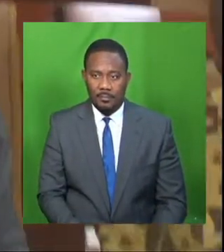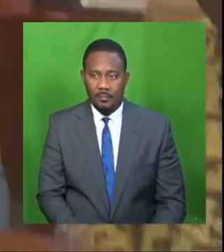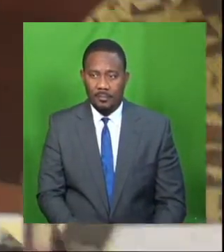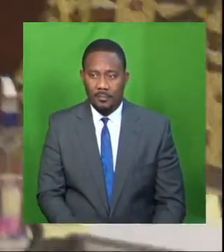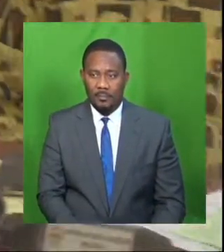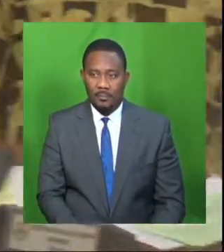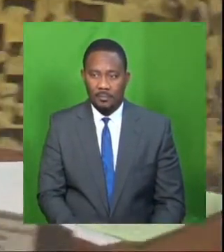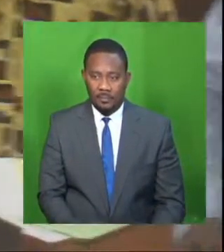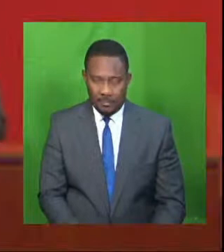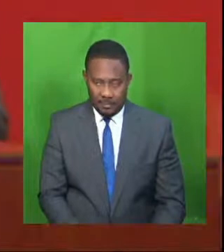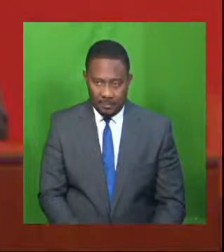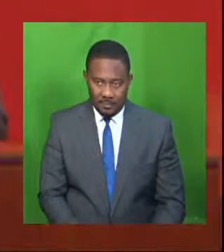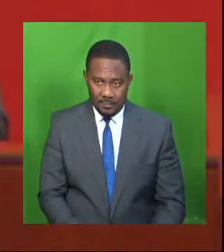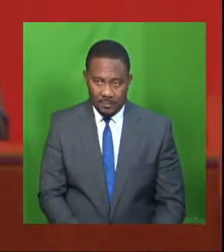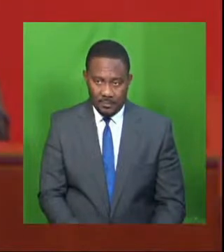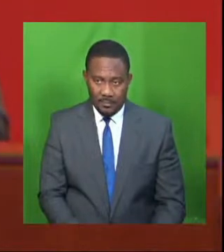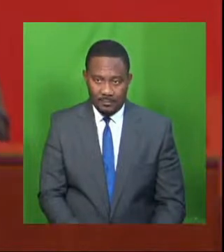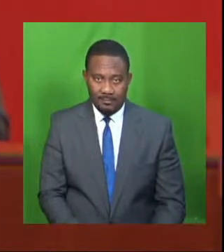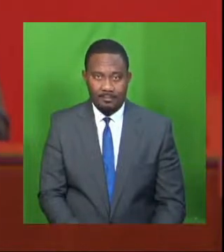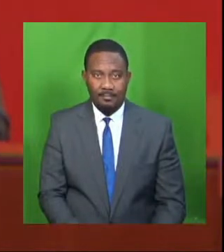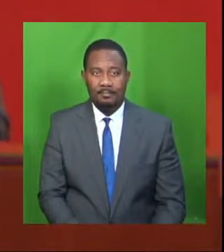earlier.